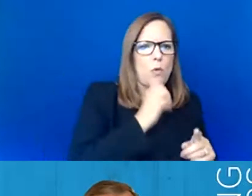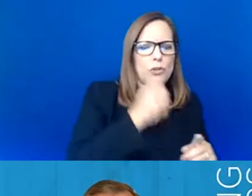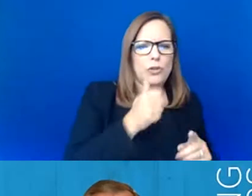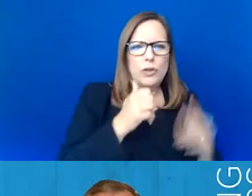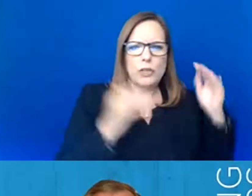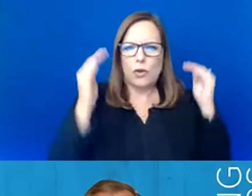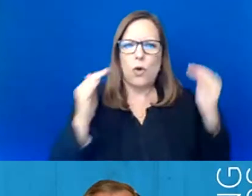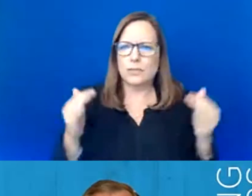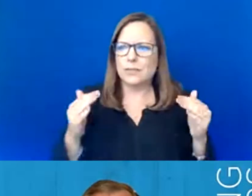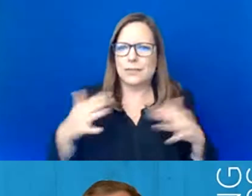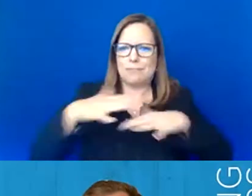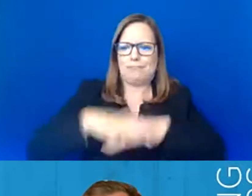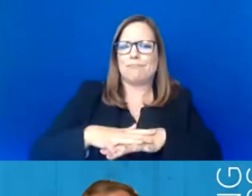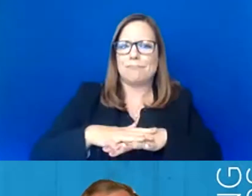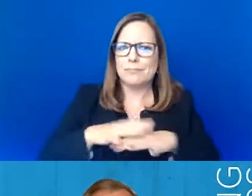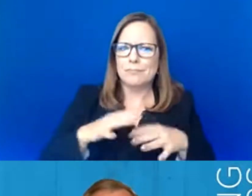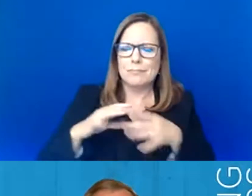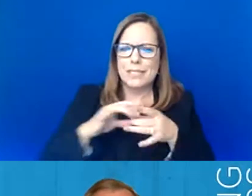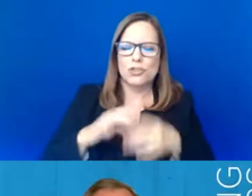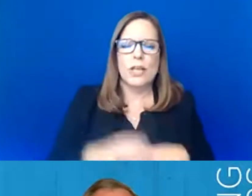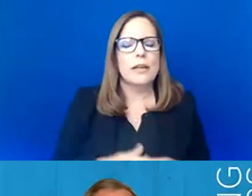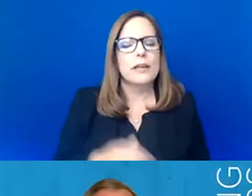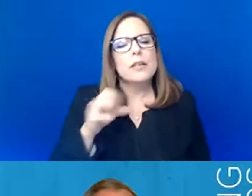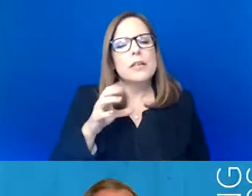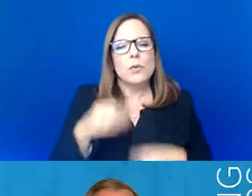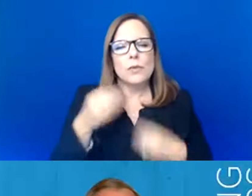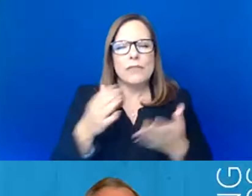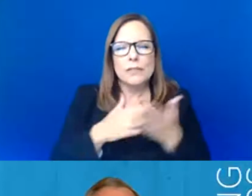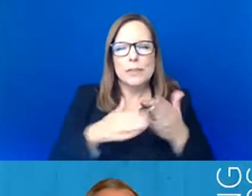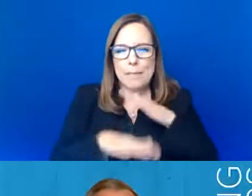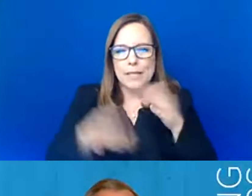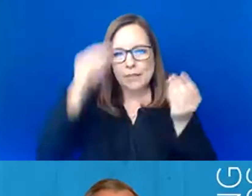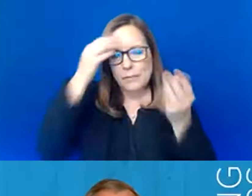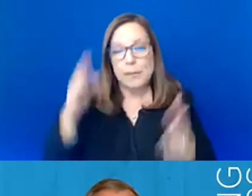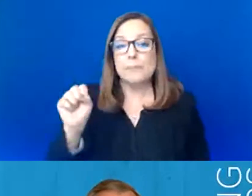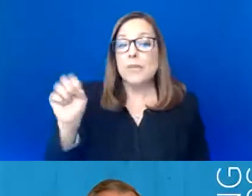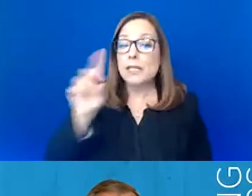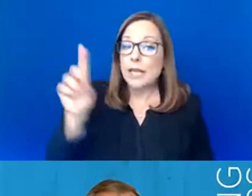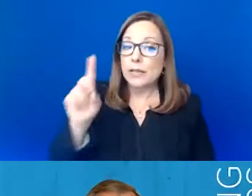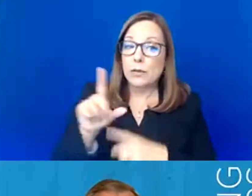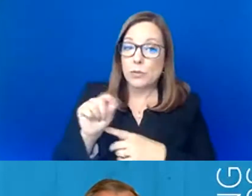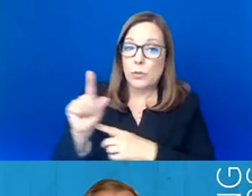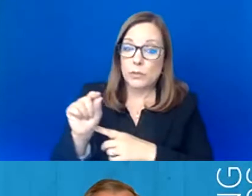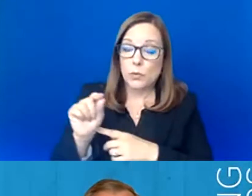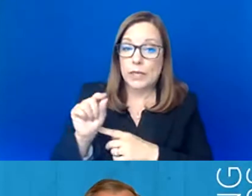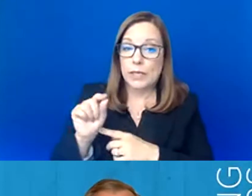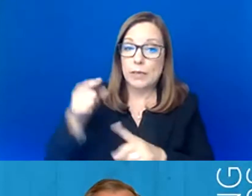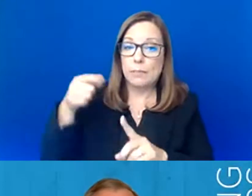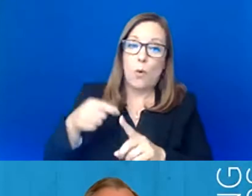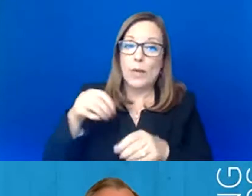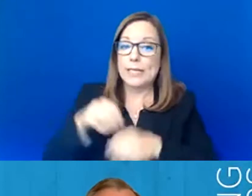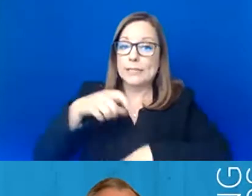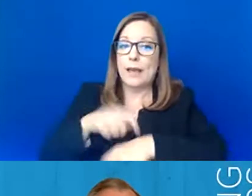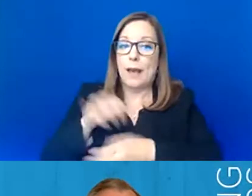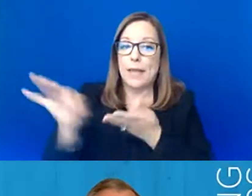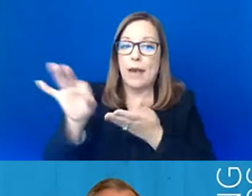quick set of basics, in San Diego, according to the 2020 point in time count, over